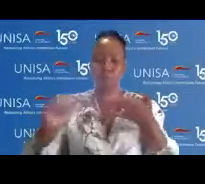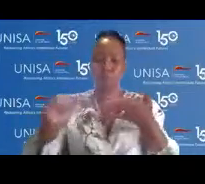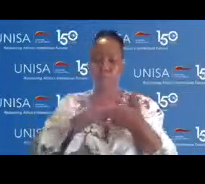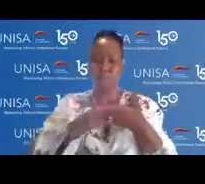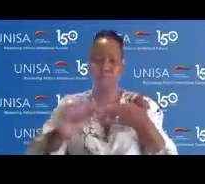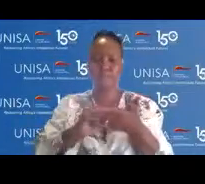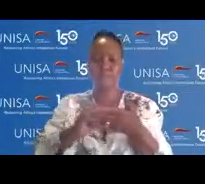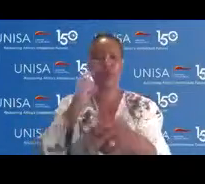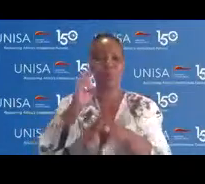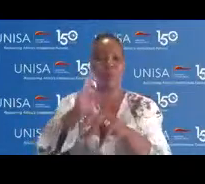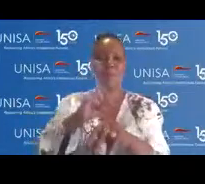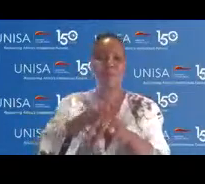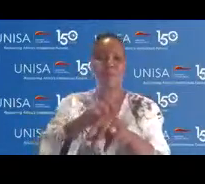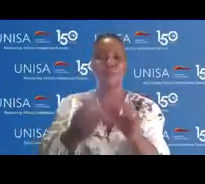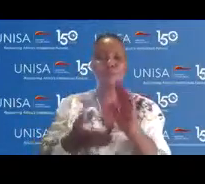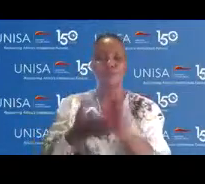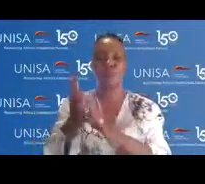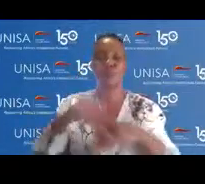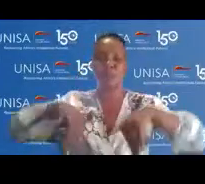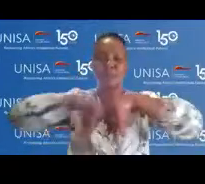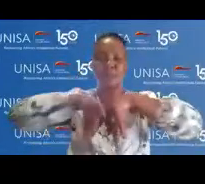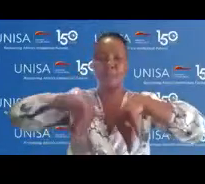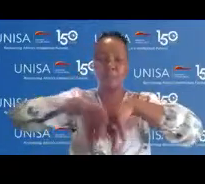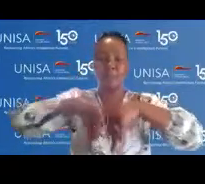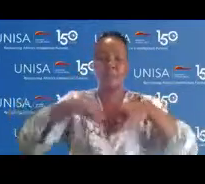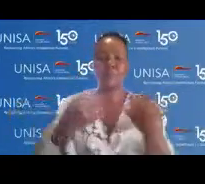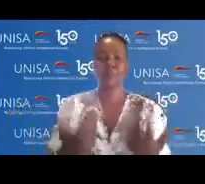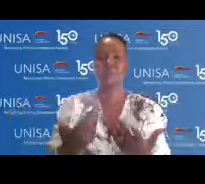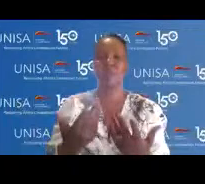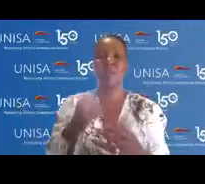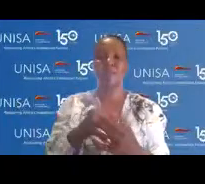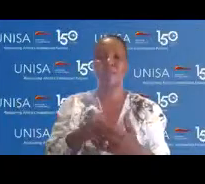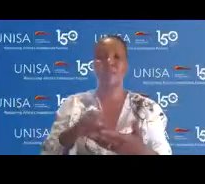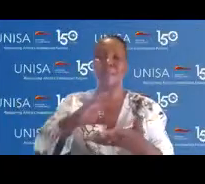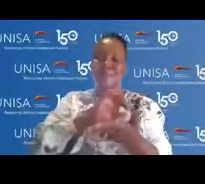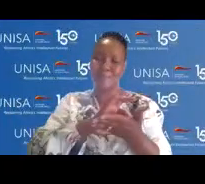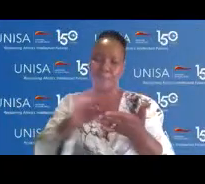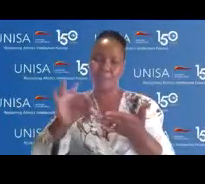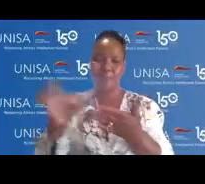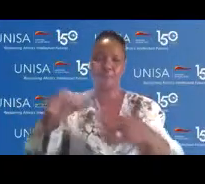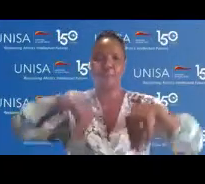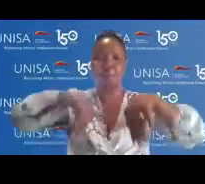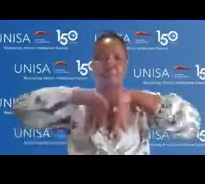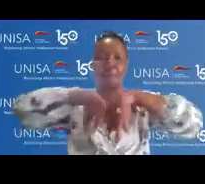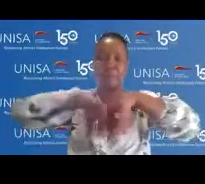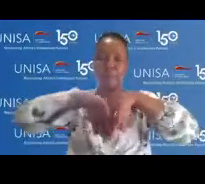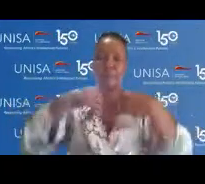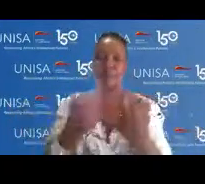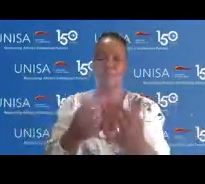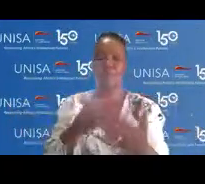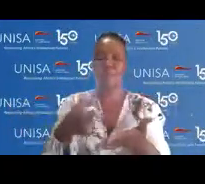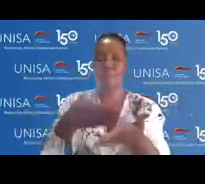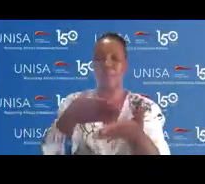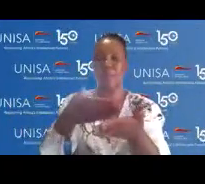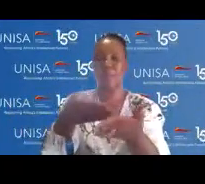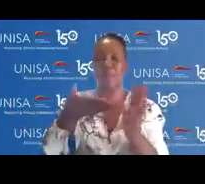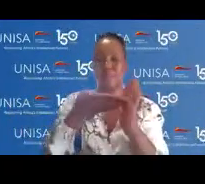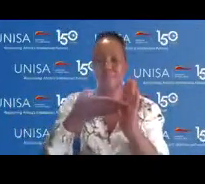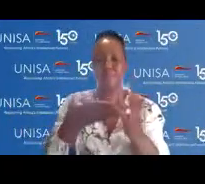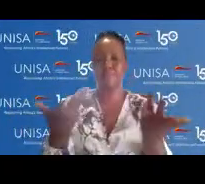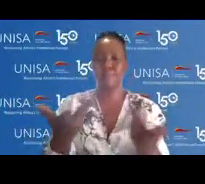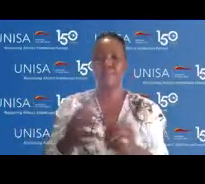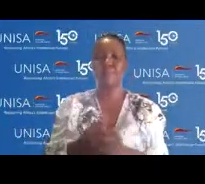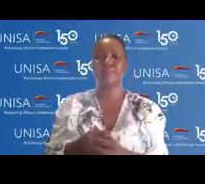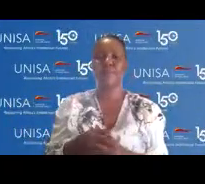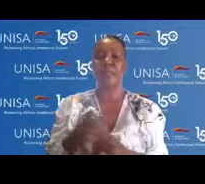the recycle bin and actually go and empty the recycle bin so that it's emptied out. Okay, so that's quite